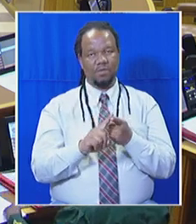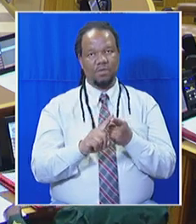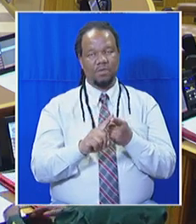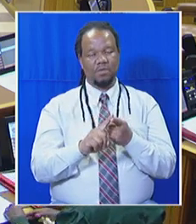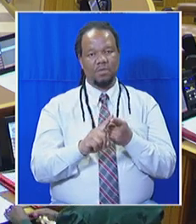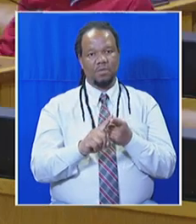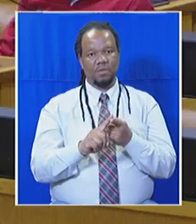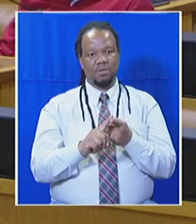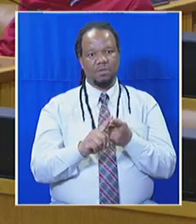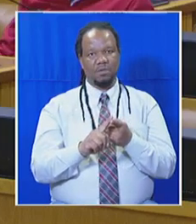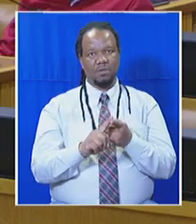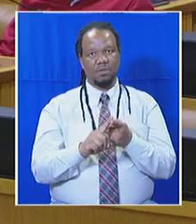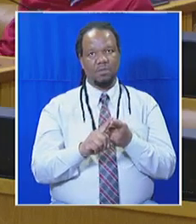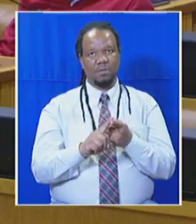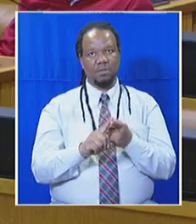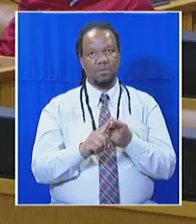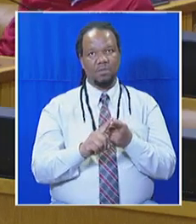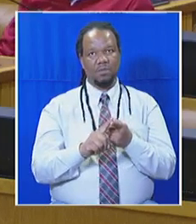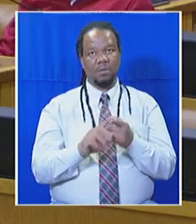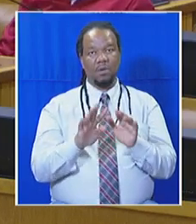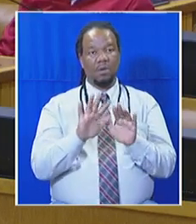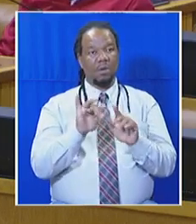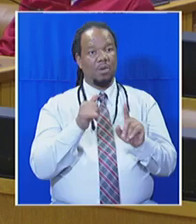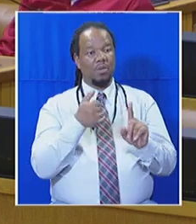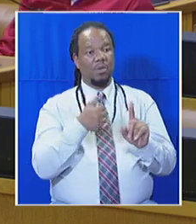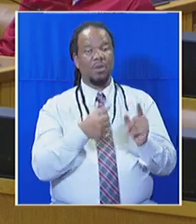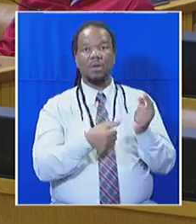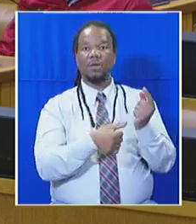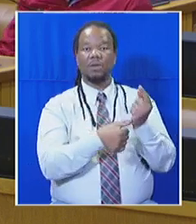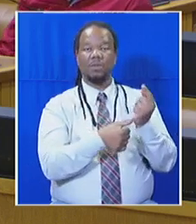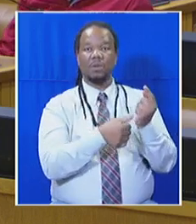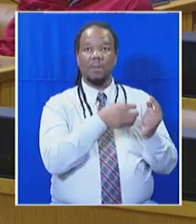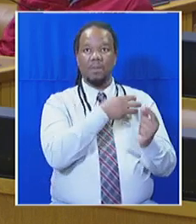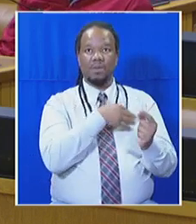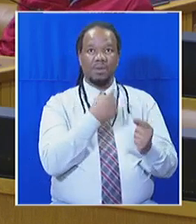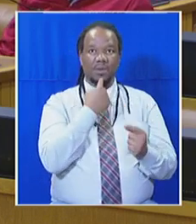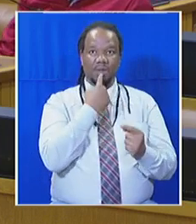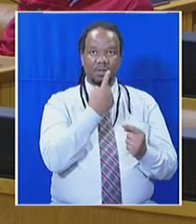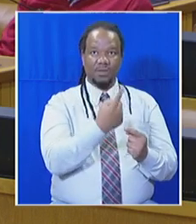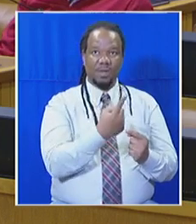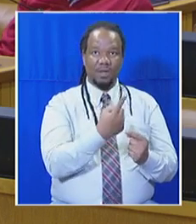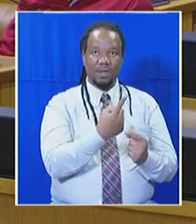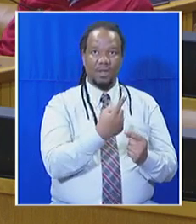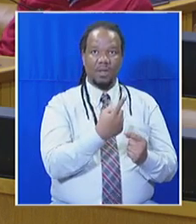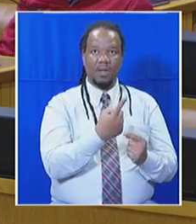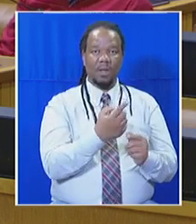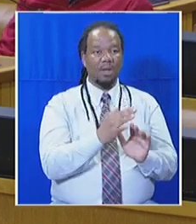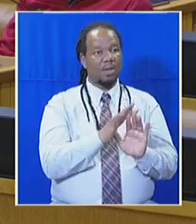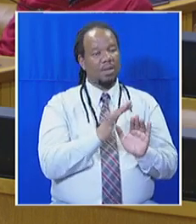on what the Deputy Minister is saying. It's very unfortunate, and in our view, it's